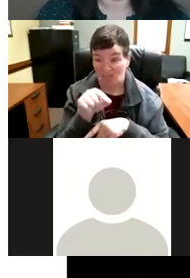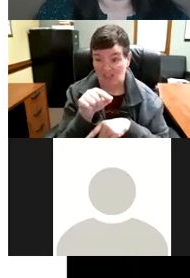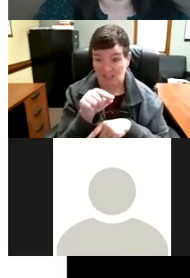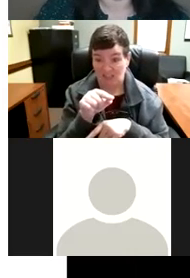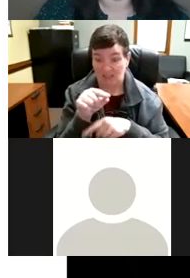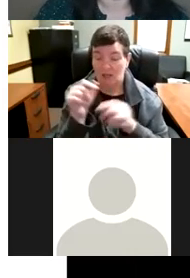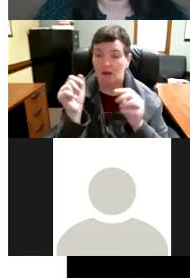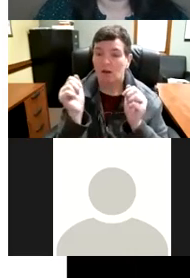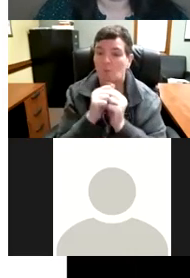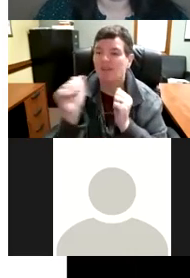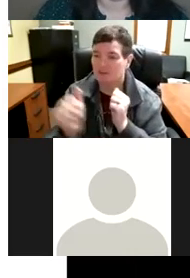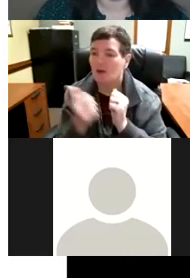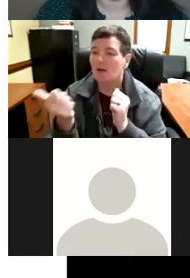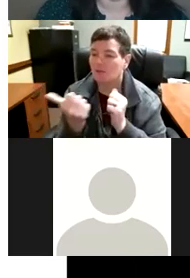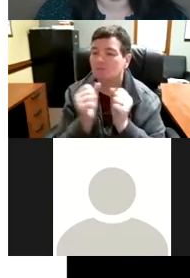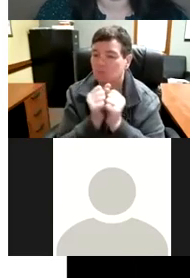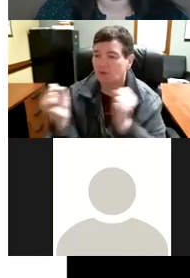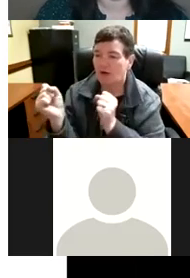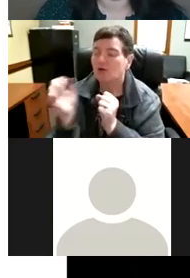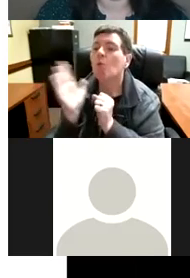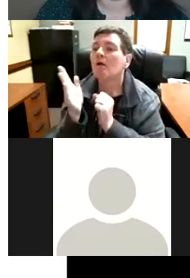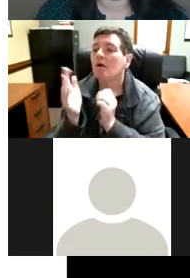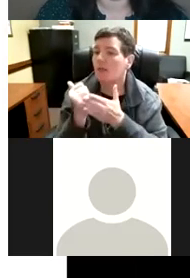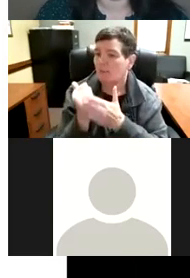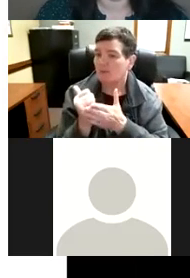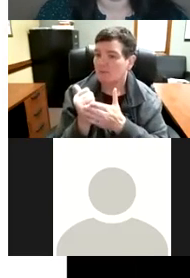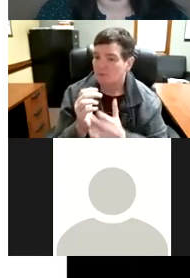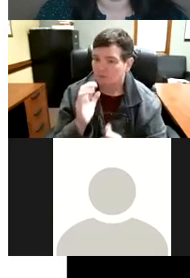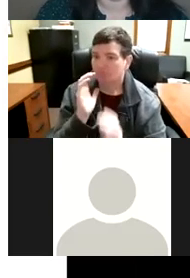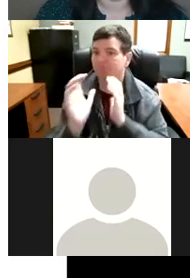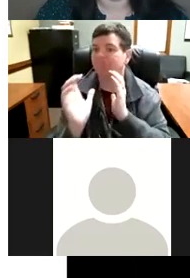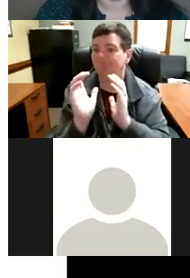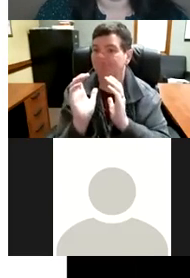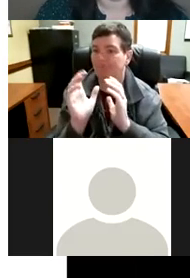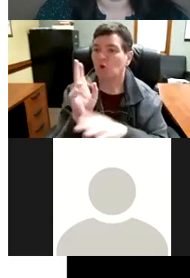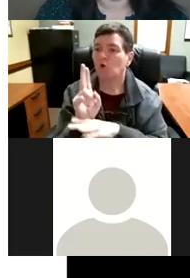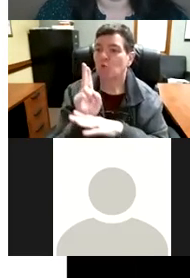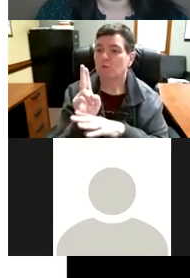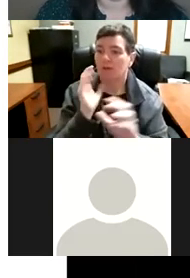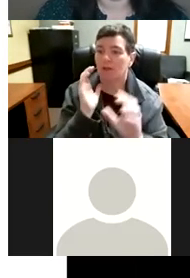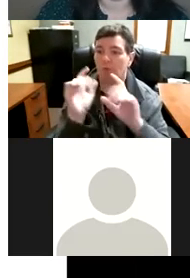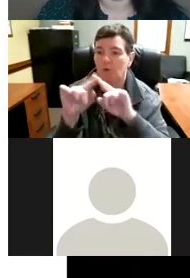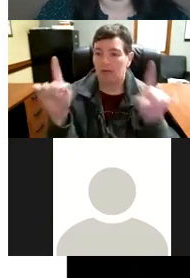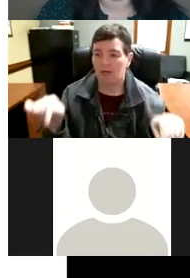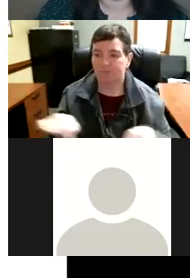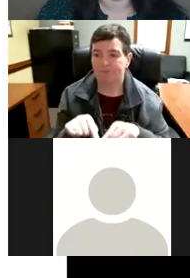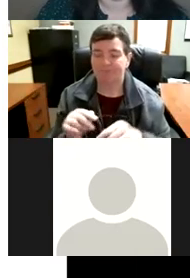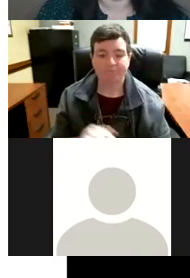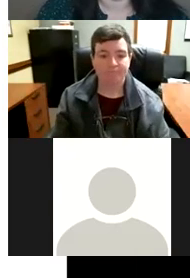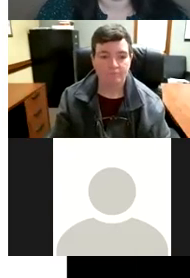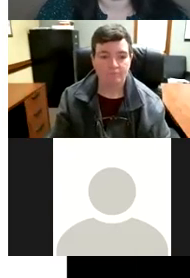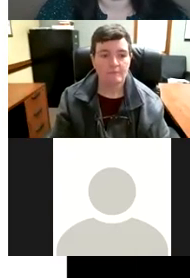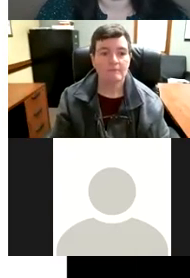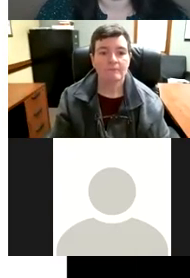strategy, along with some others, will help them to initiate using their communication device.